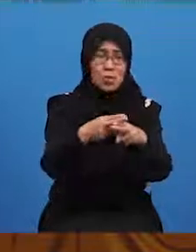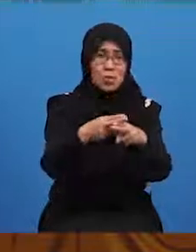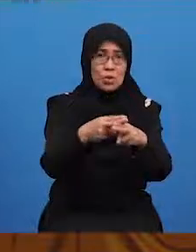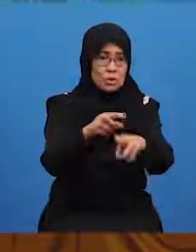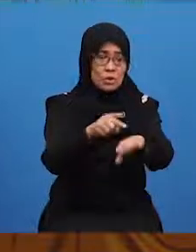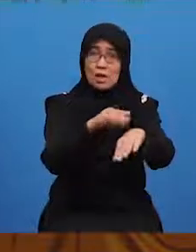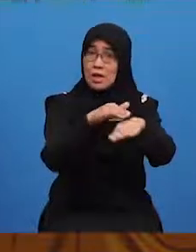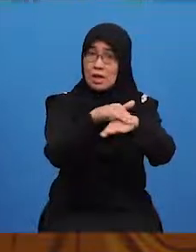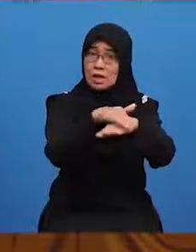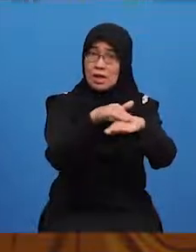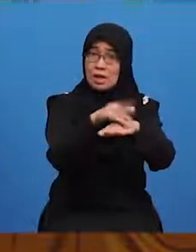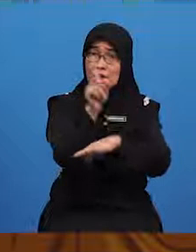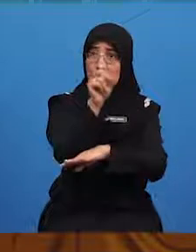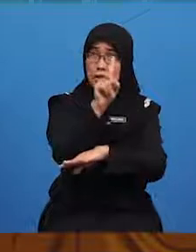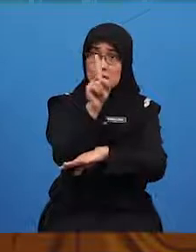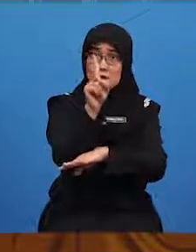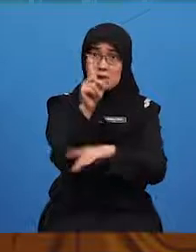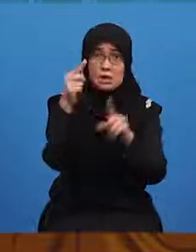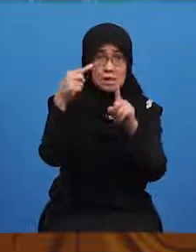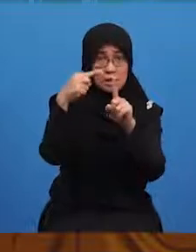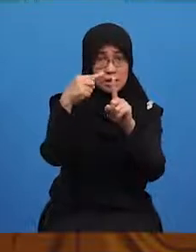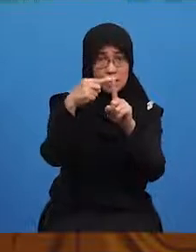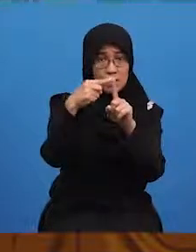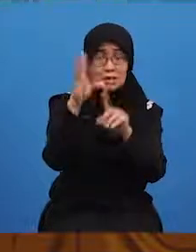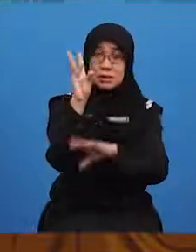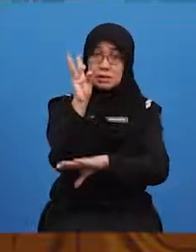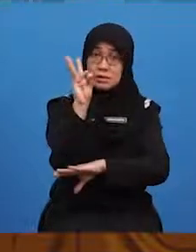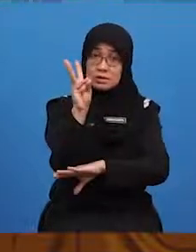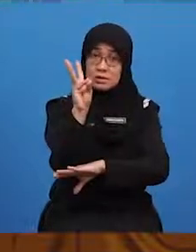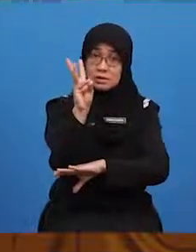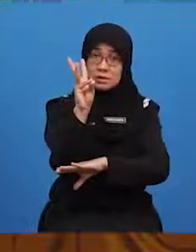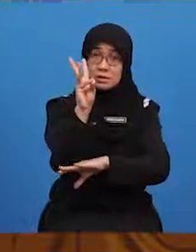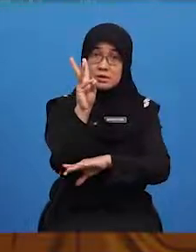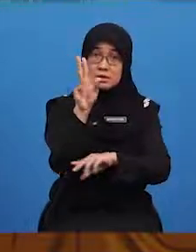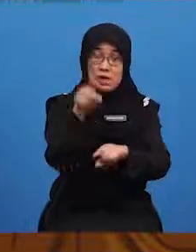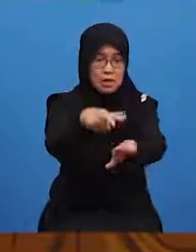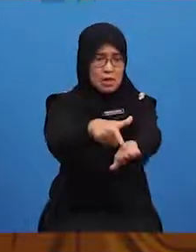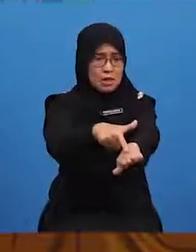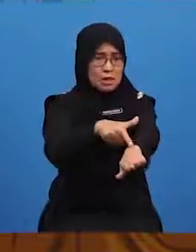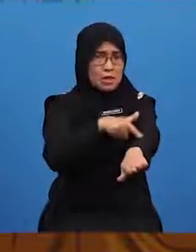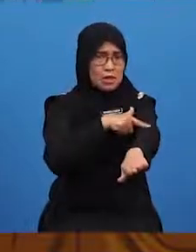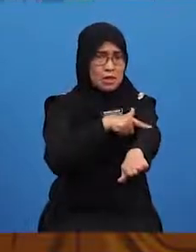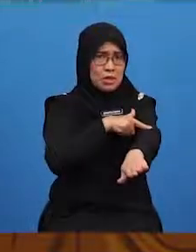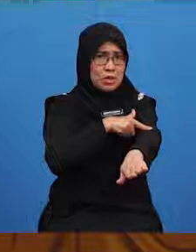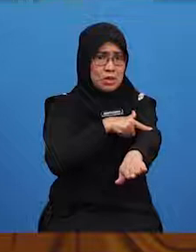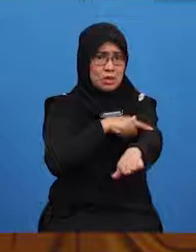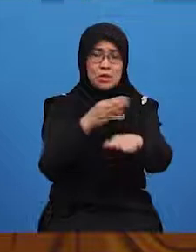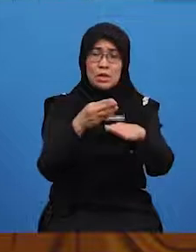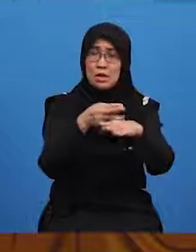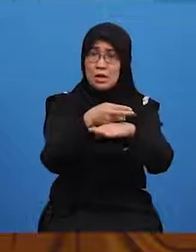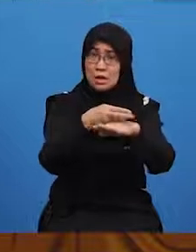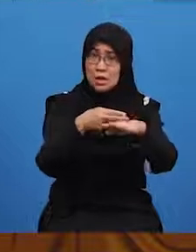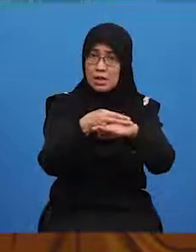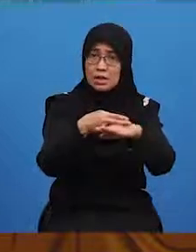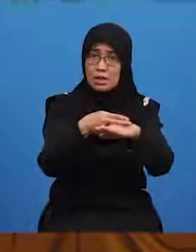Let's take a look at a shorthand. The shorthand is pointing at 6, and